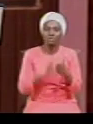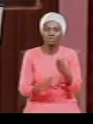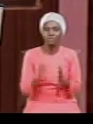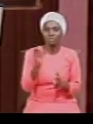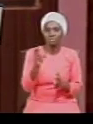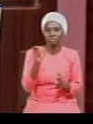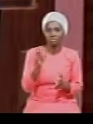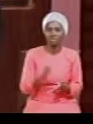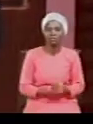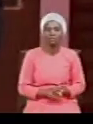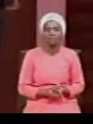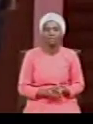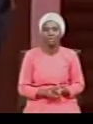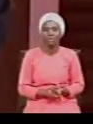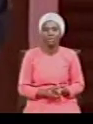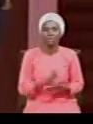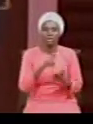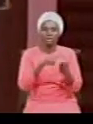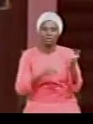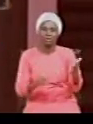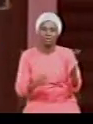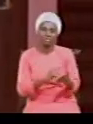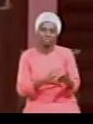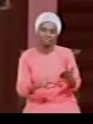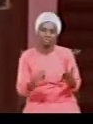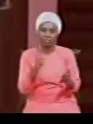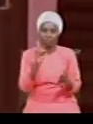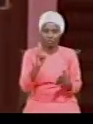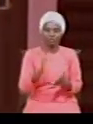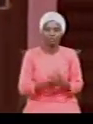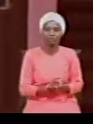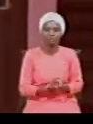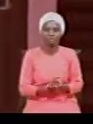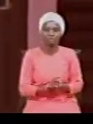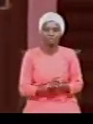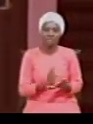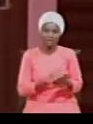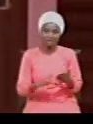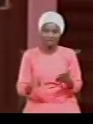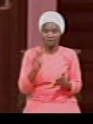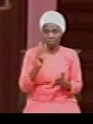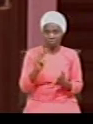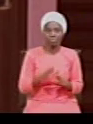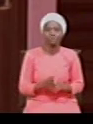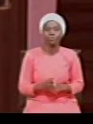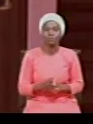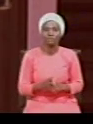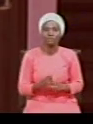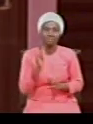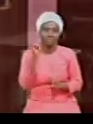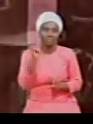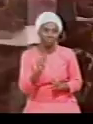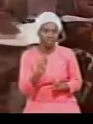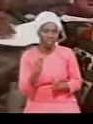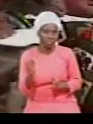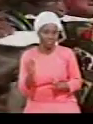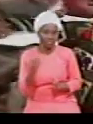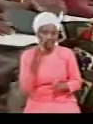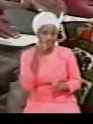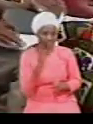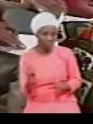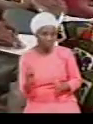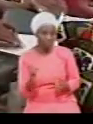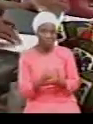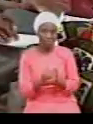12, I'm looking at verse 1 and verse 2. Wherefore, seeing